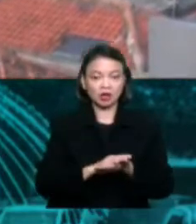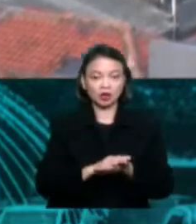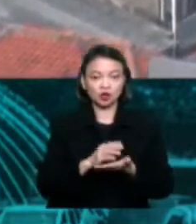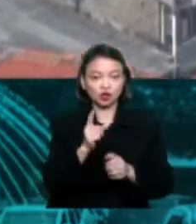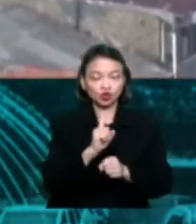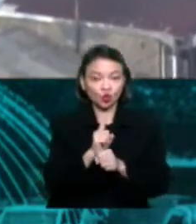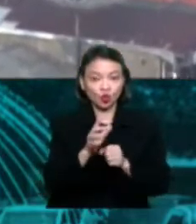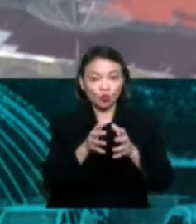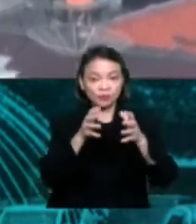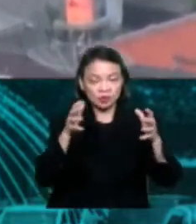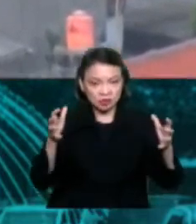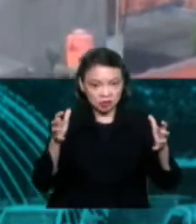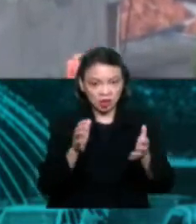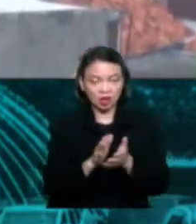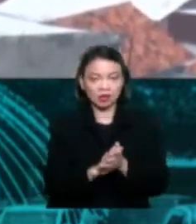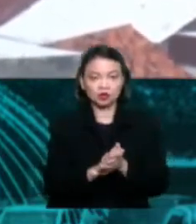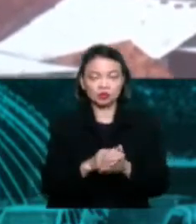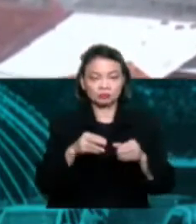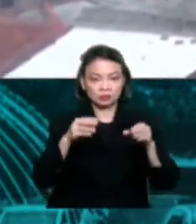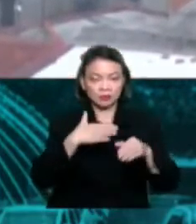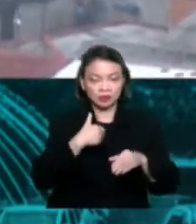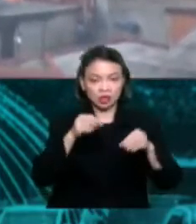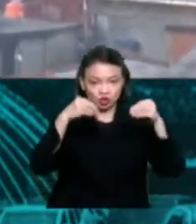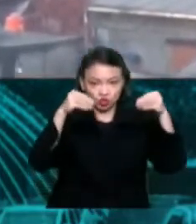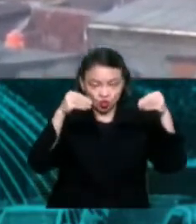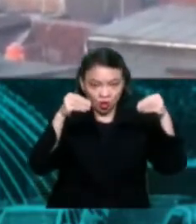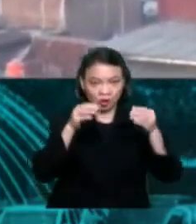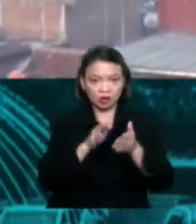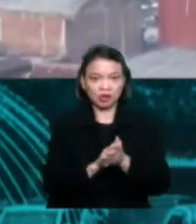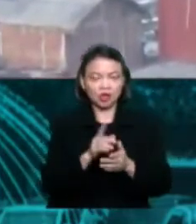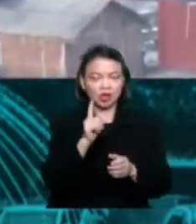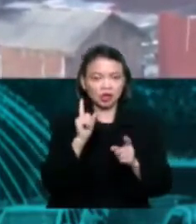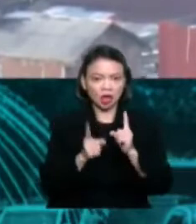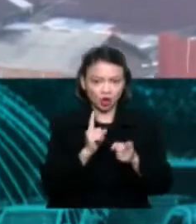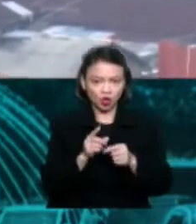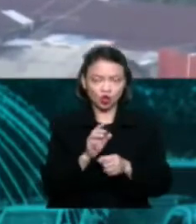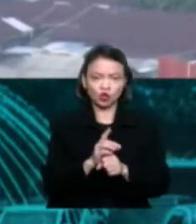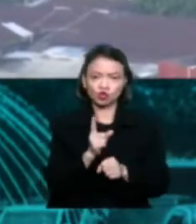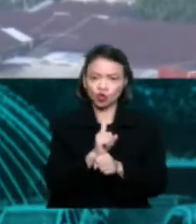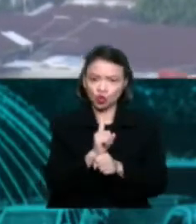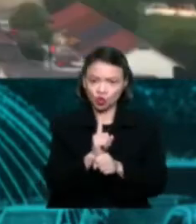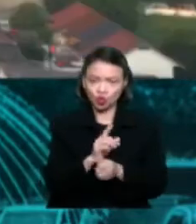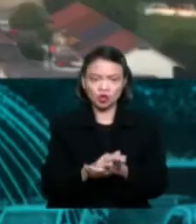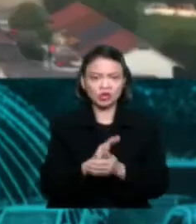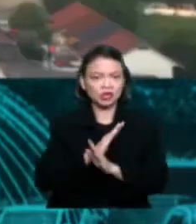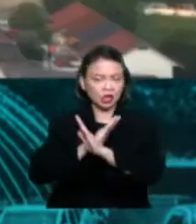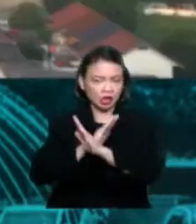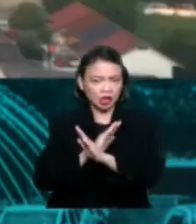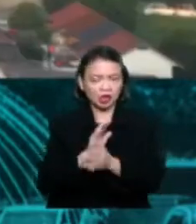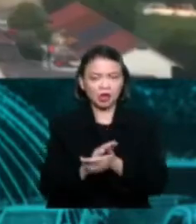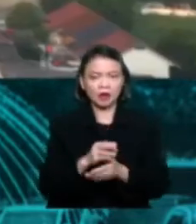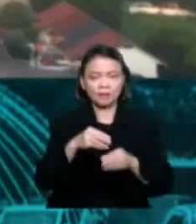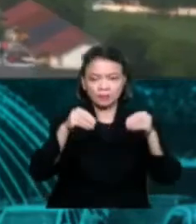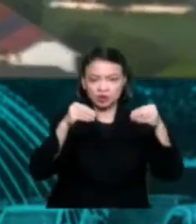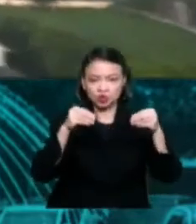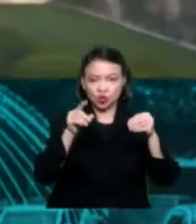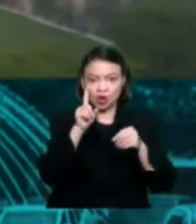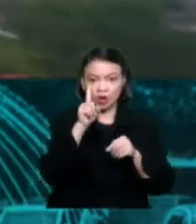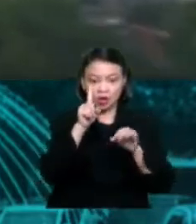smoking. And the third is about the social determinants, not social, the